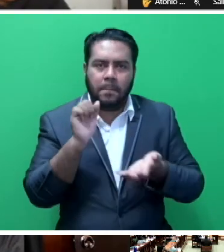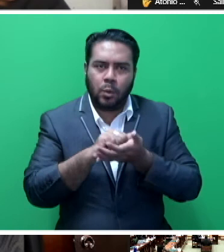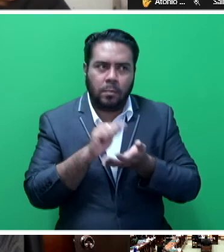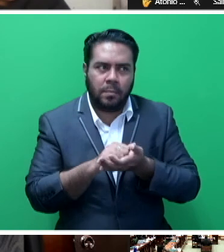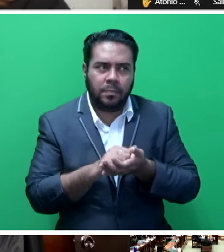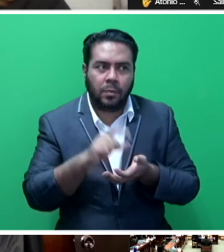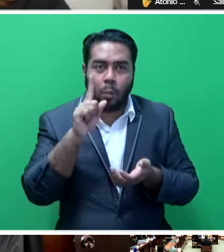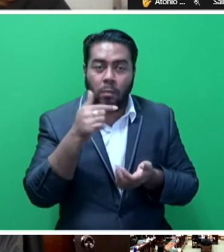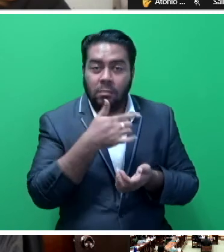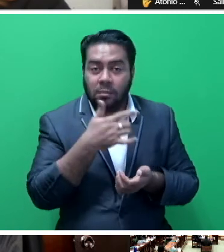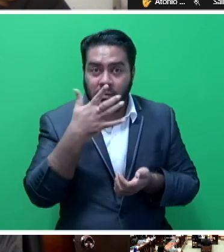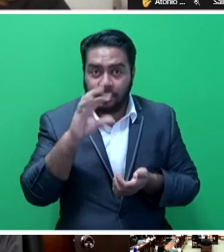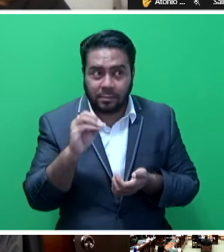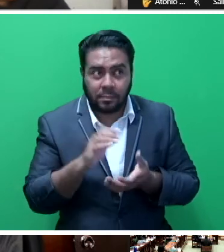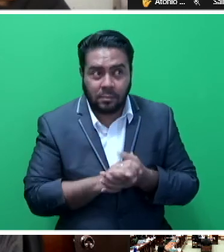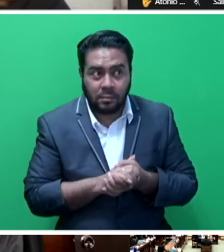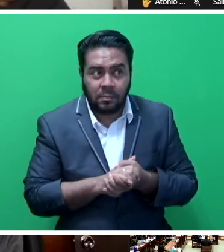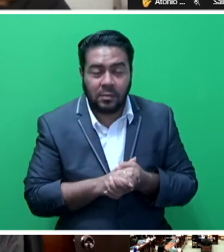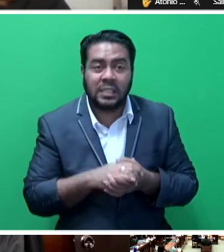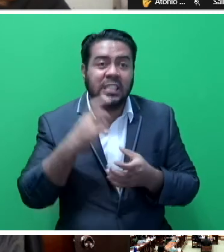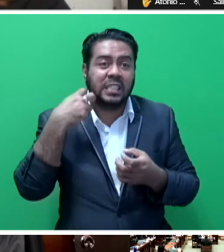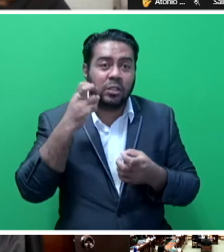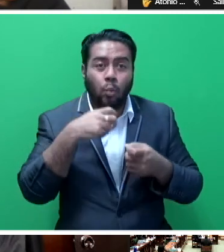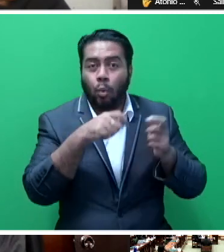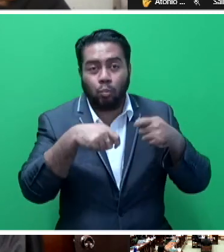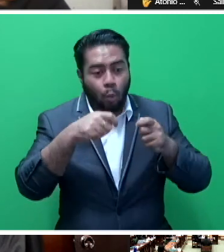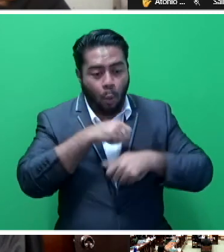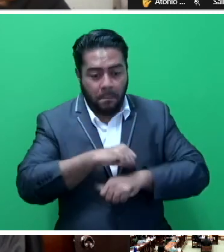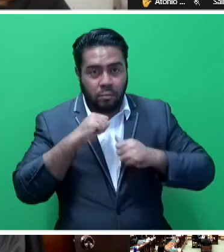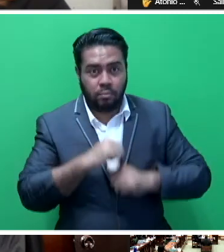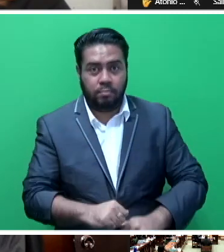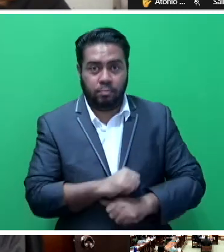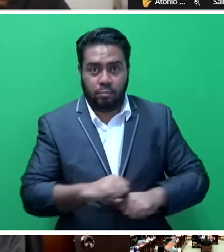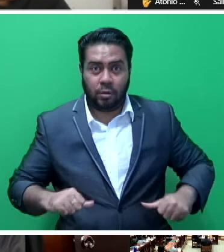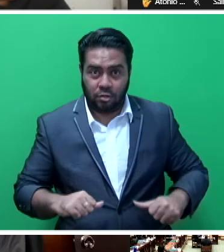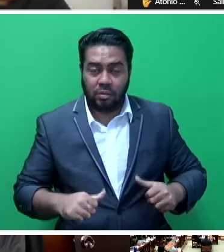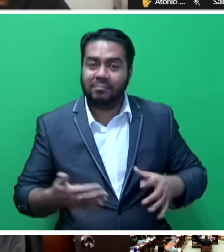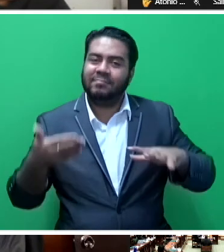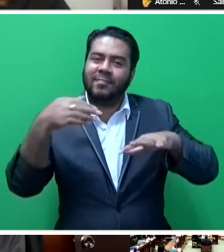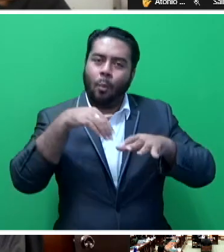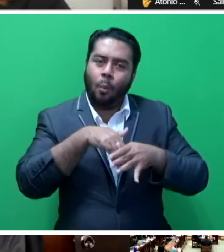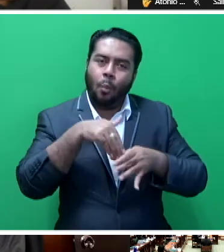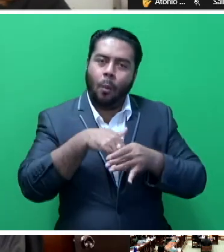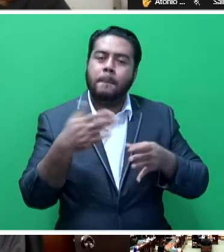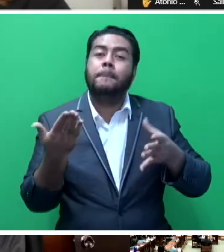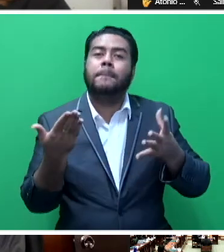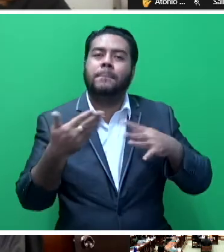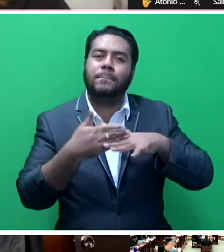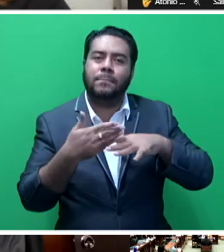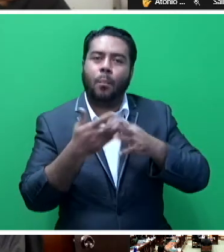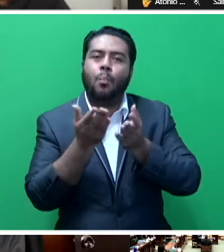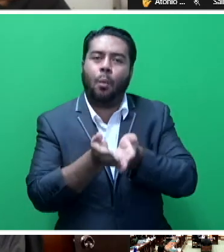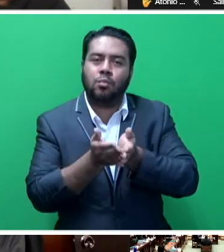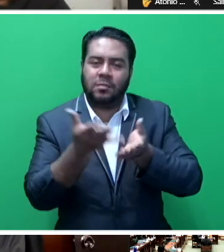170 were admitted, 65 surgical operations were carried out on the marine vessel Vevueti, and also at the field hospital,